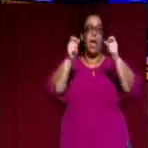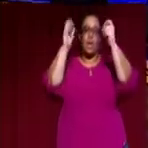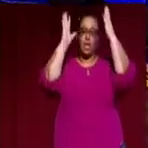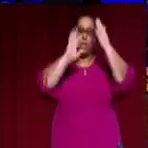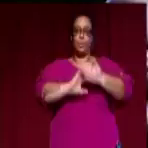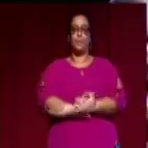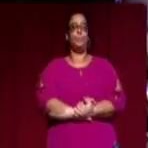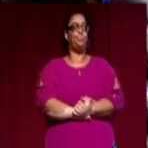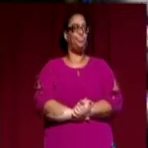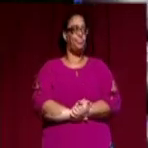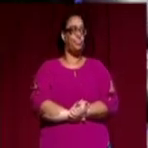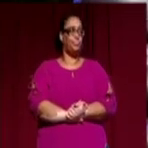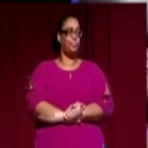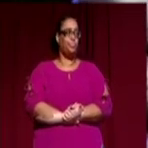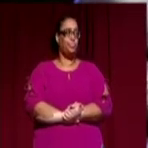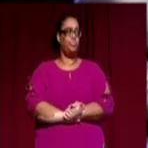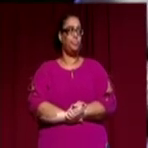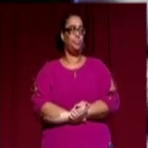Hallelujah.